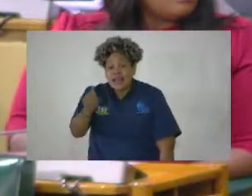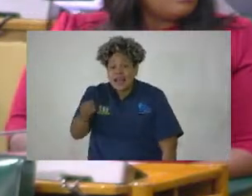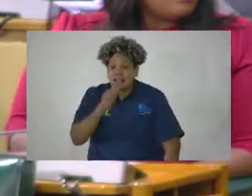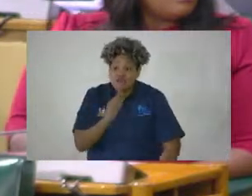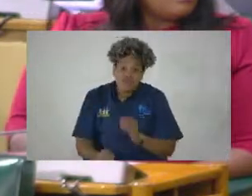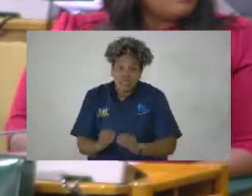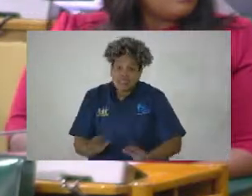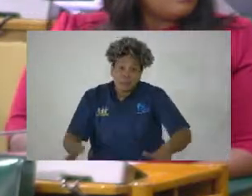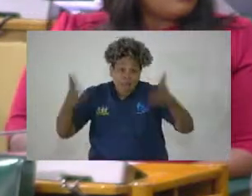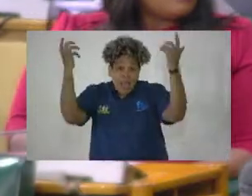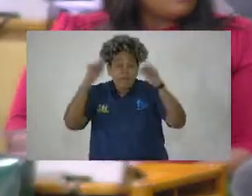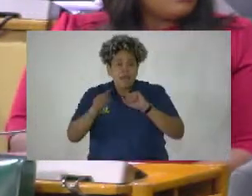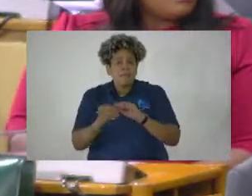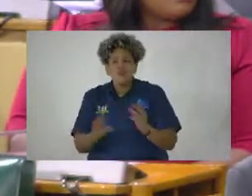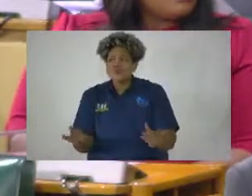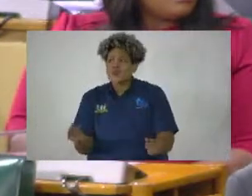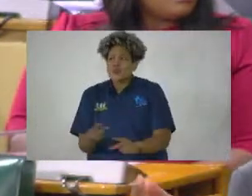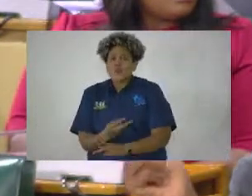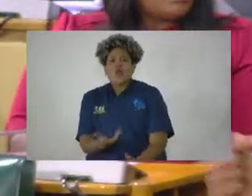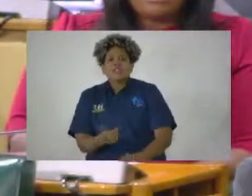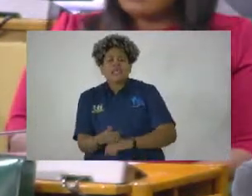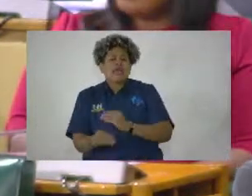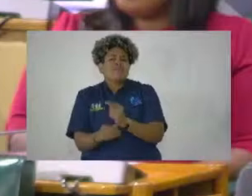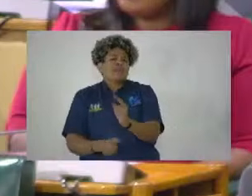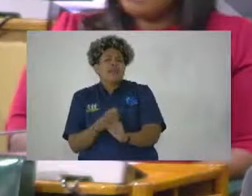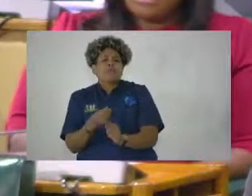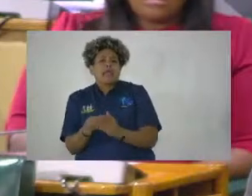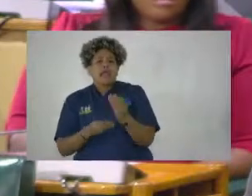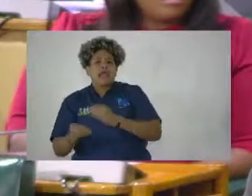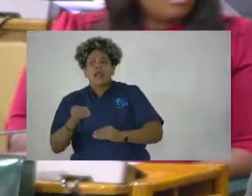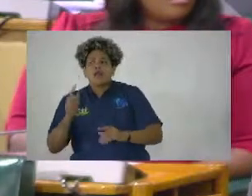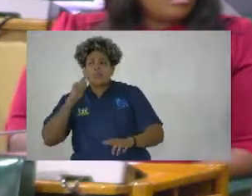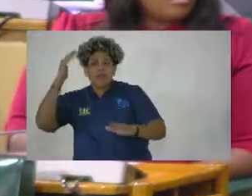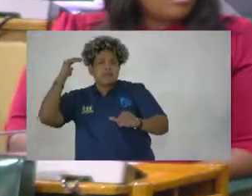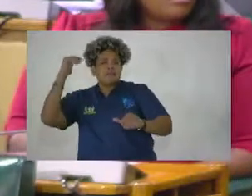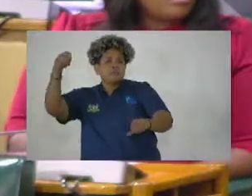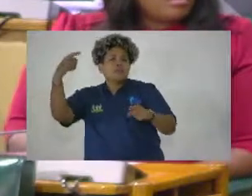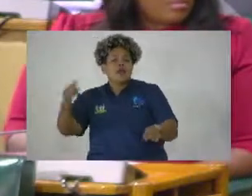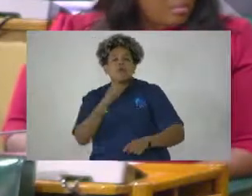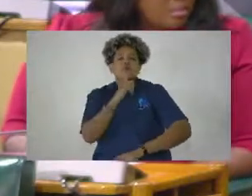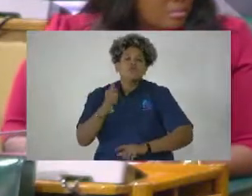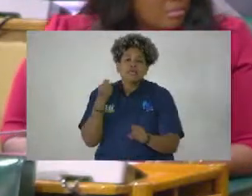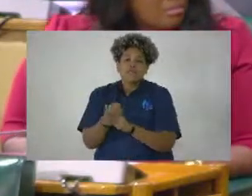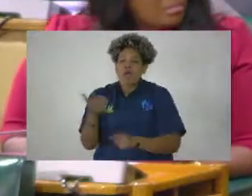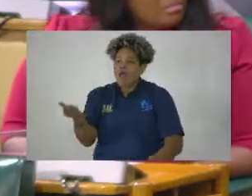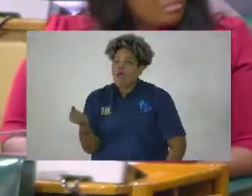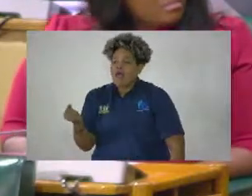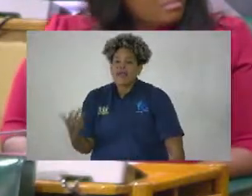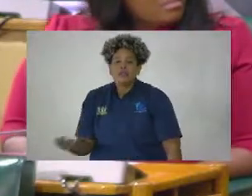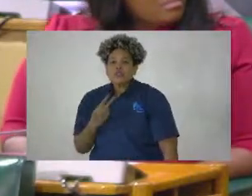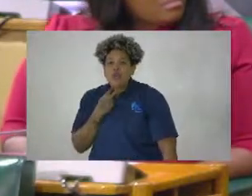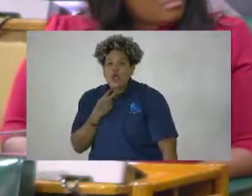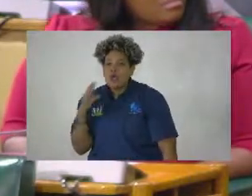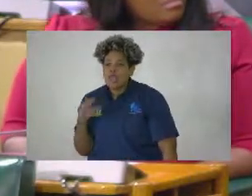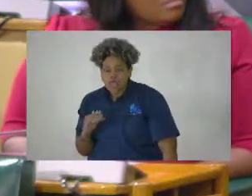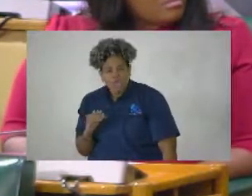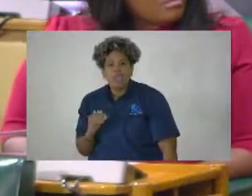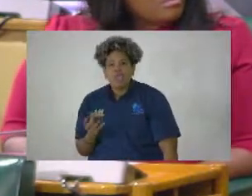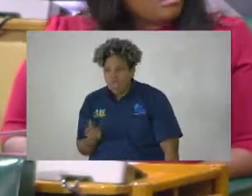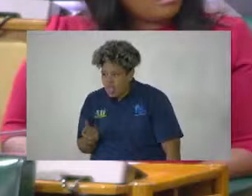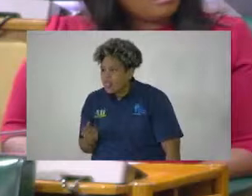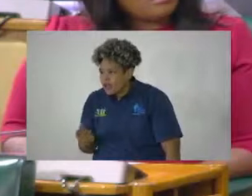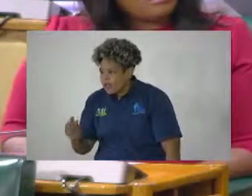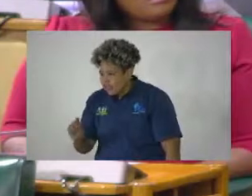recovery, but does worse than that. It affects economic output, which affects revenues. And you're left